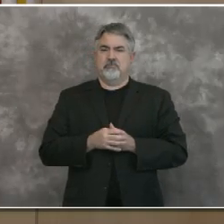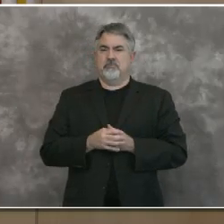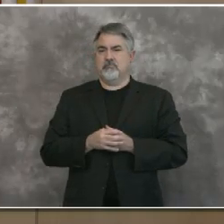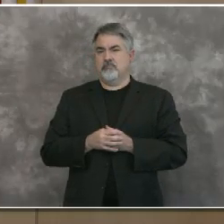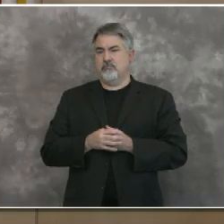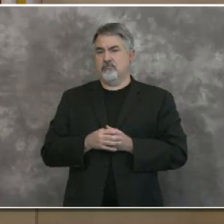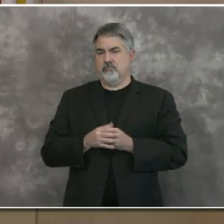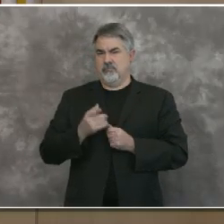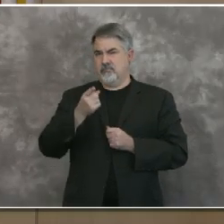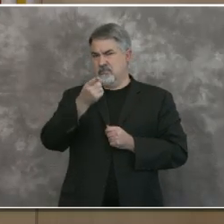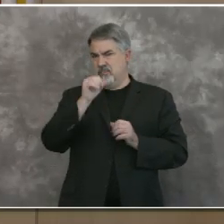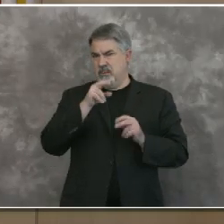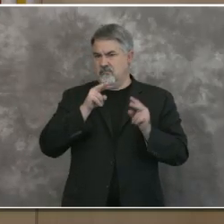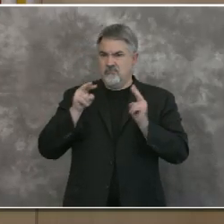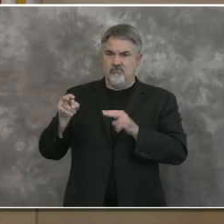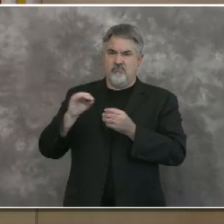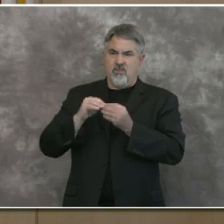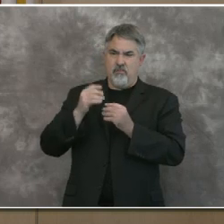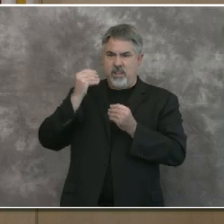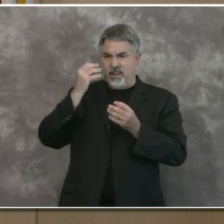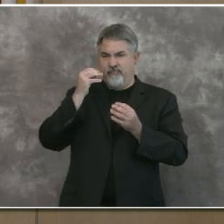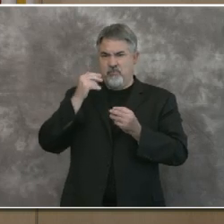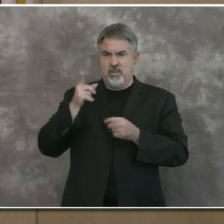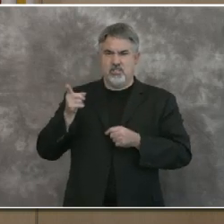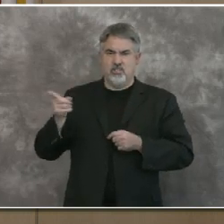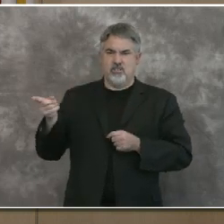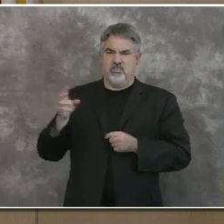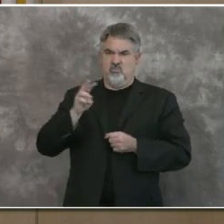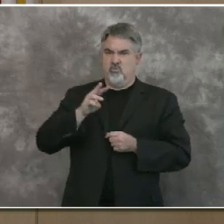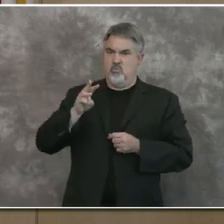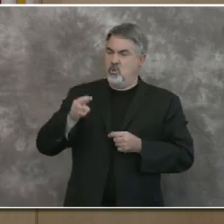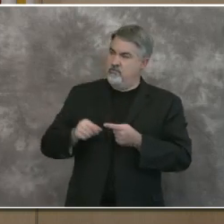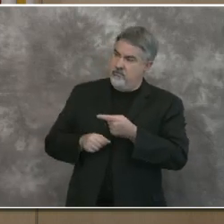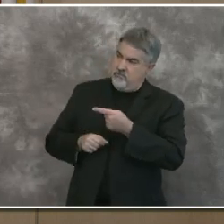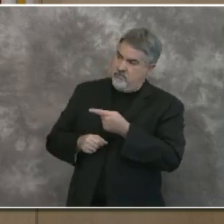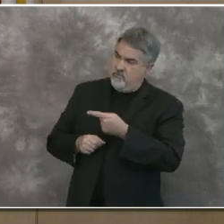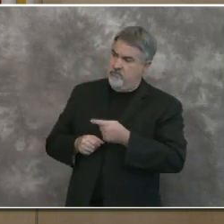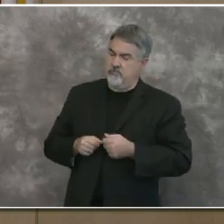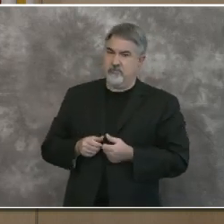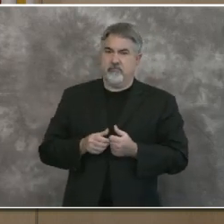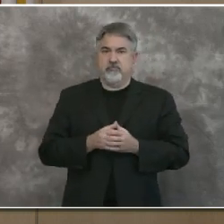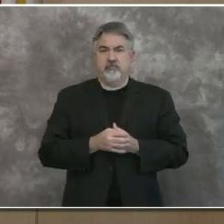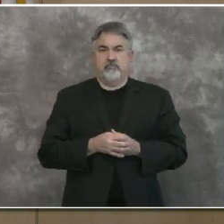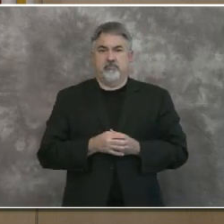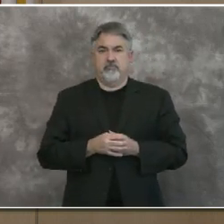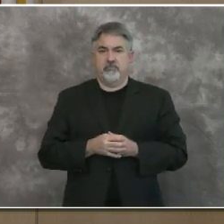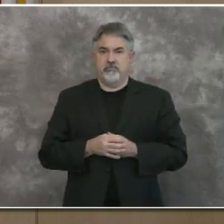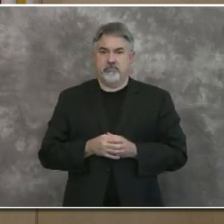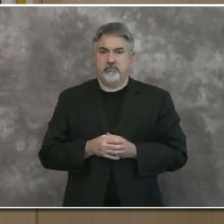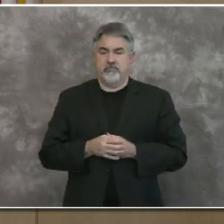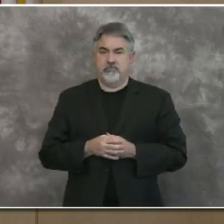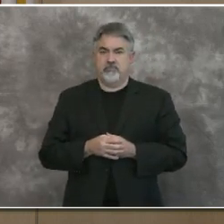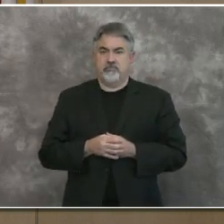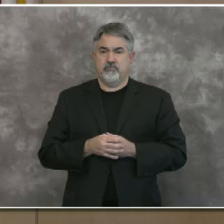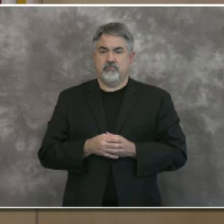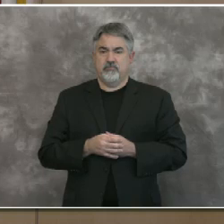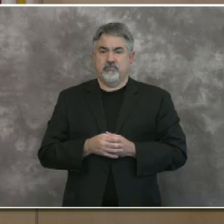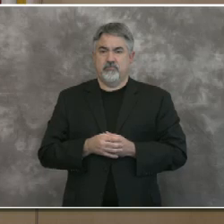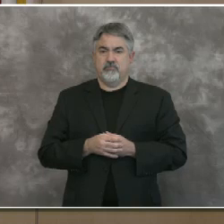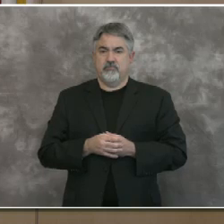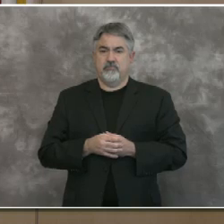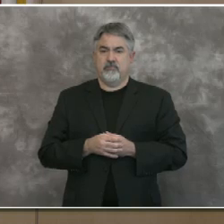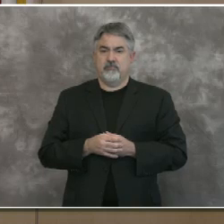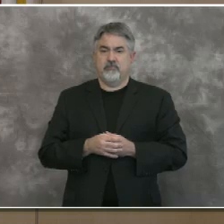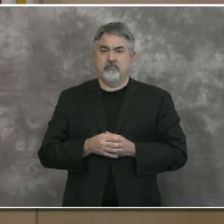these numbers and these data on our county's website that is shown at the bottom of this slide. Our